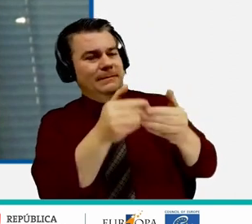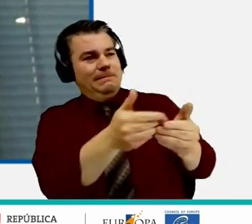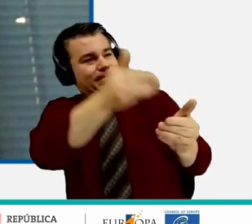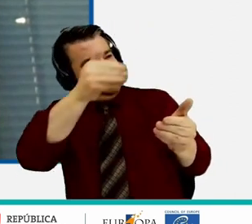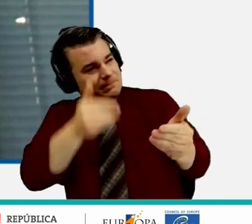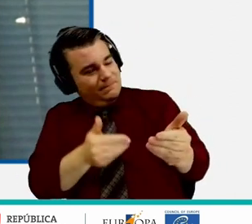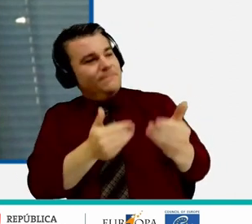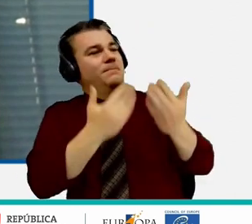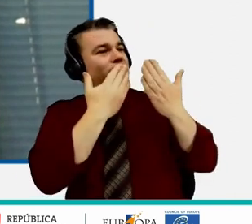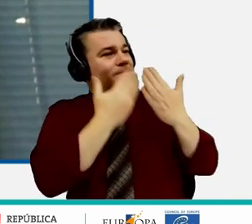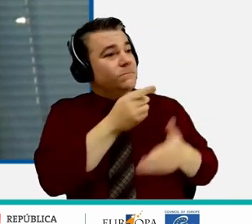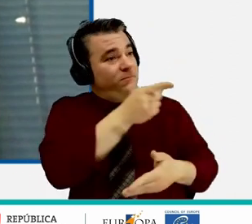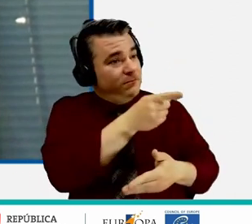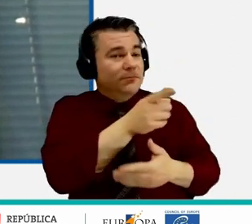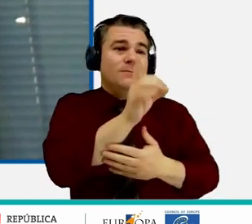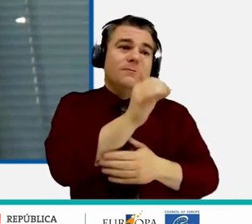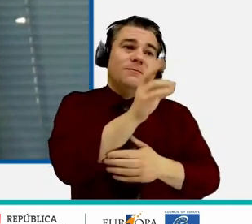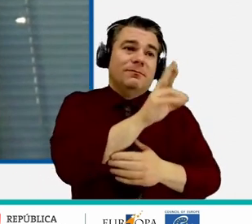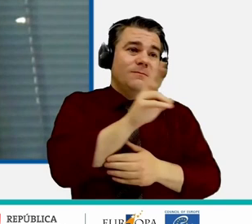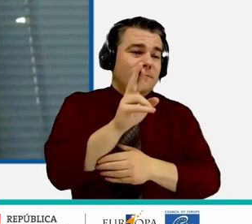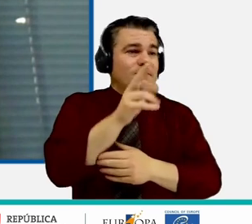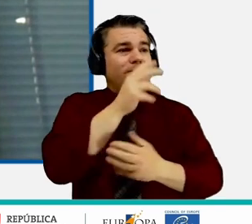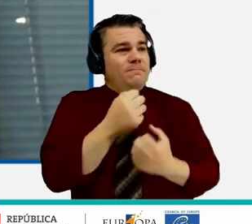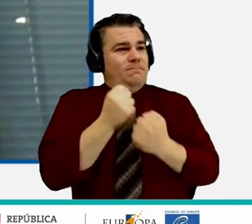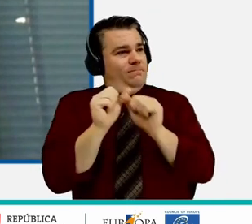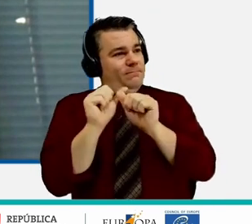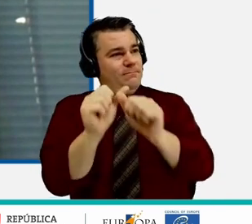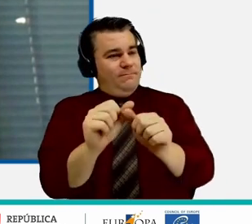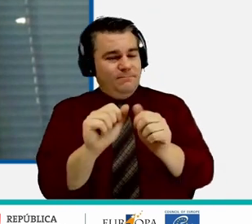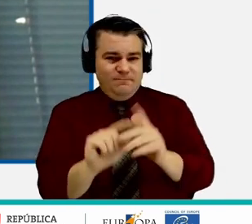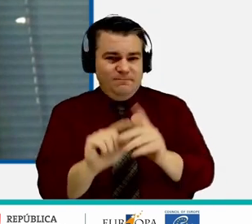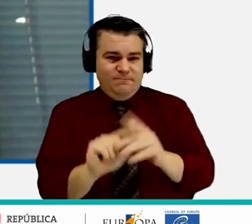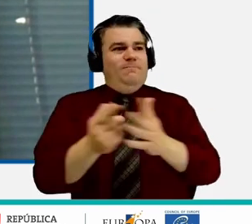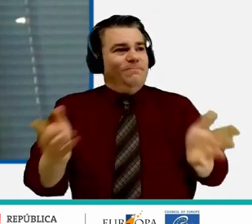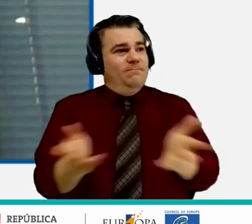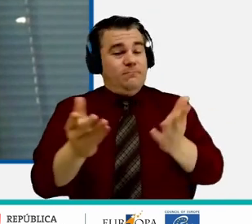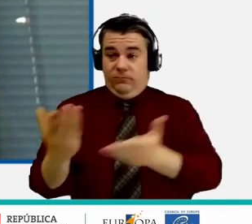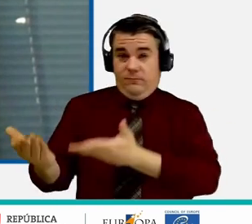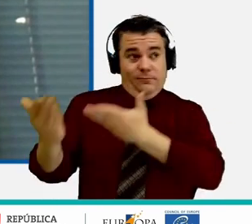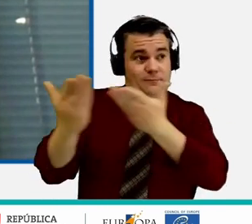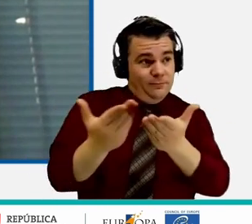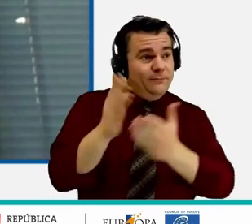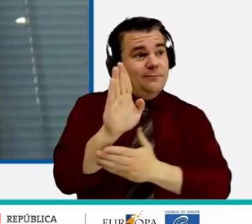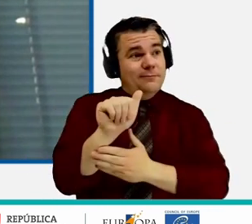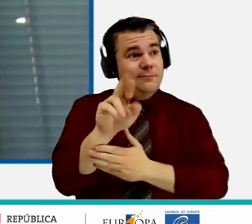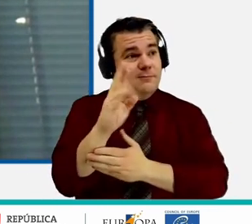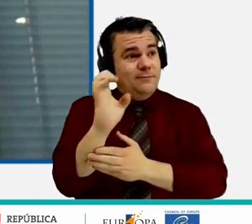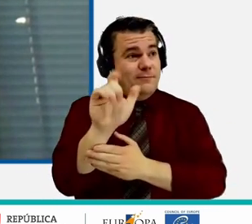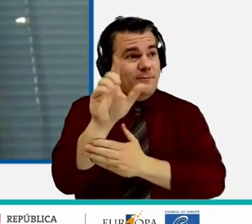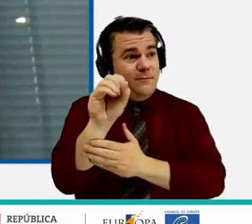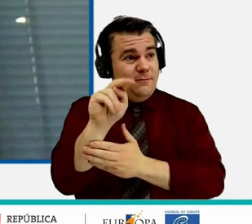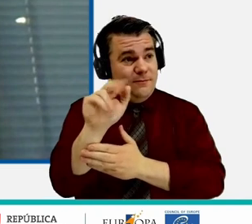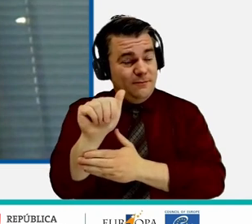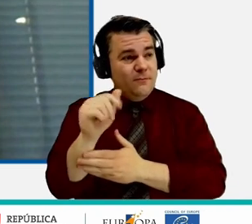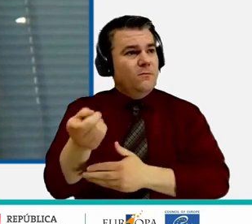and DRR's Making Cities Resilience Initiative for the recognition of Barcelona as one of the first resilience hubs in Europe, together